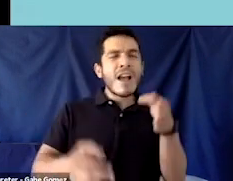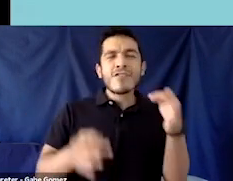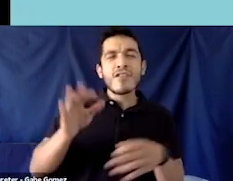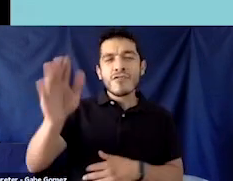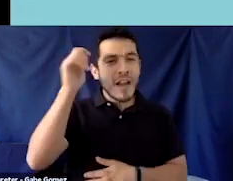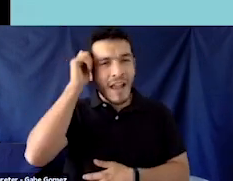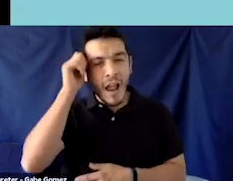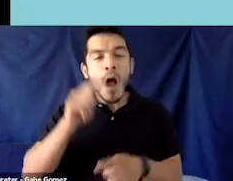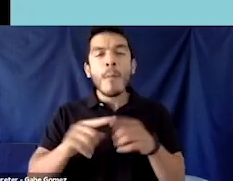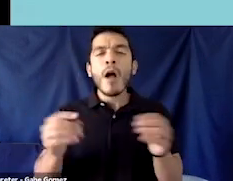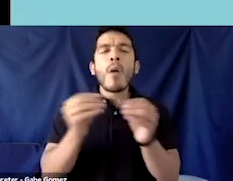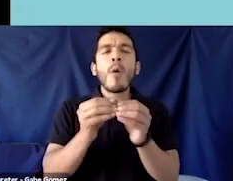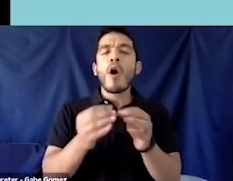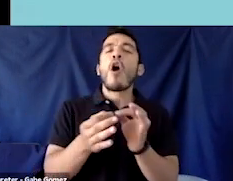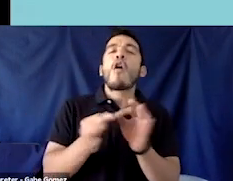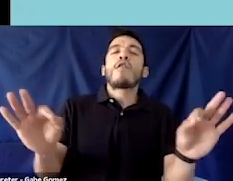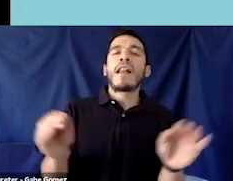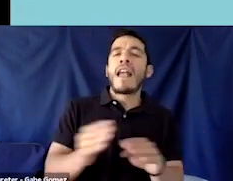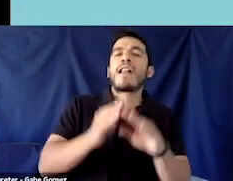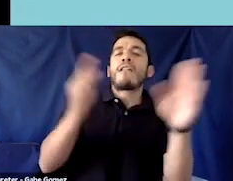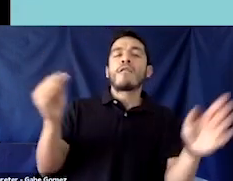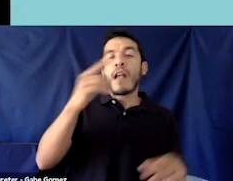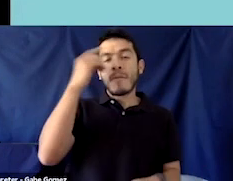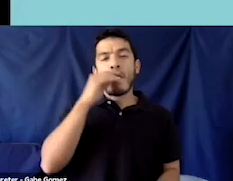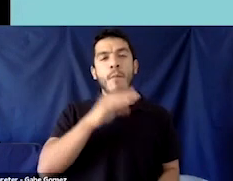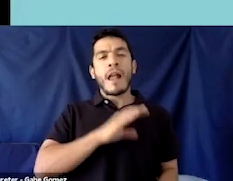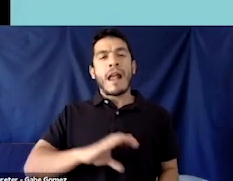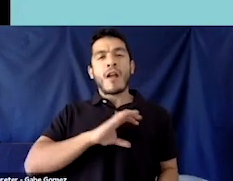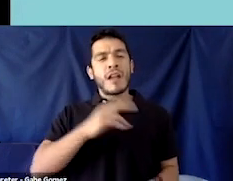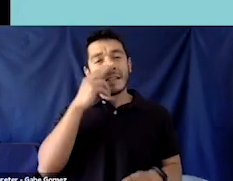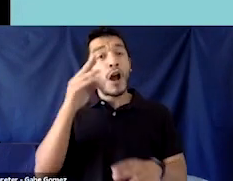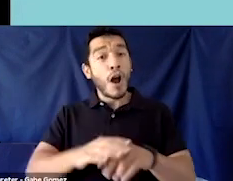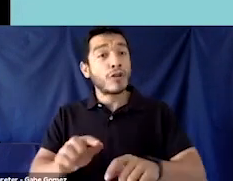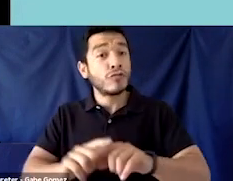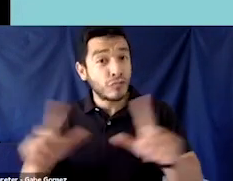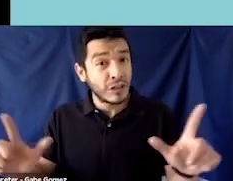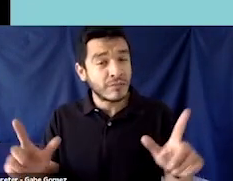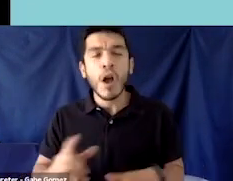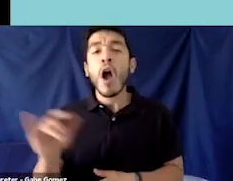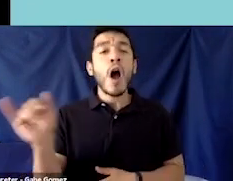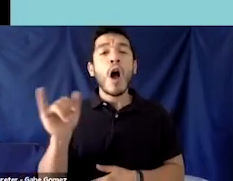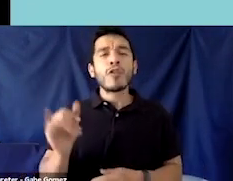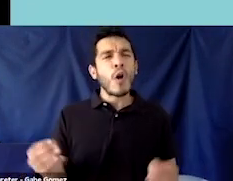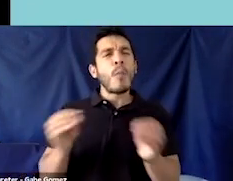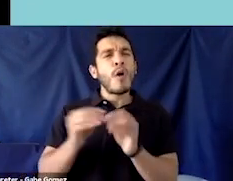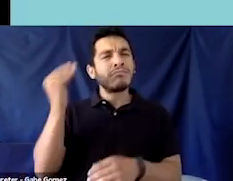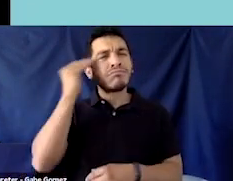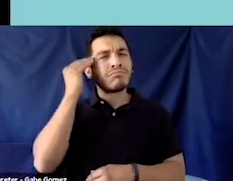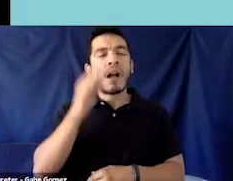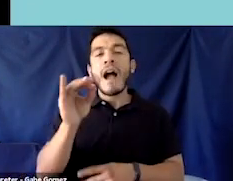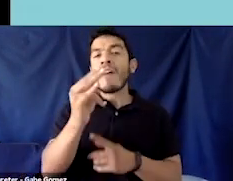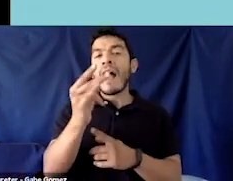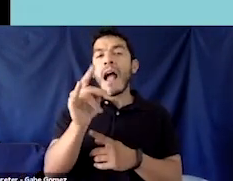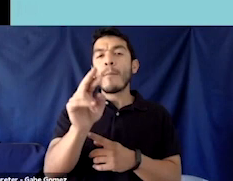of Black women's characters that we're seeing on screen. Also, be hyper conscious of hypersexualization of Black women and how that